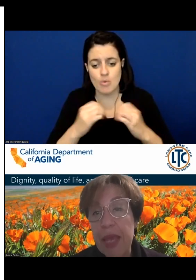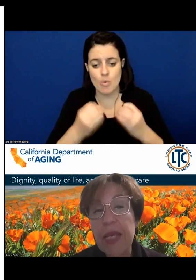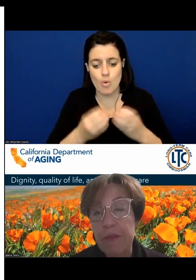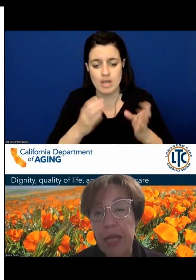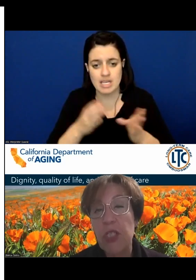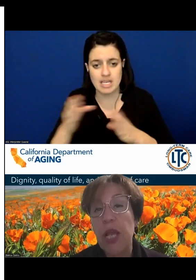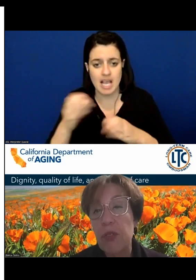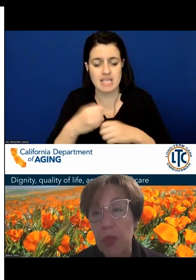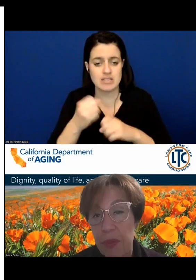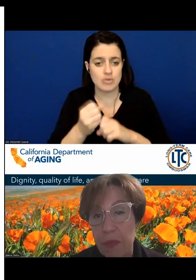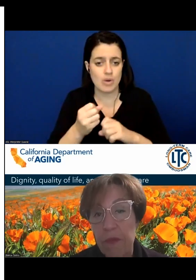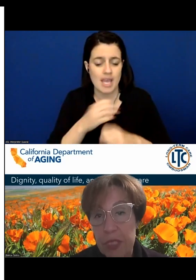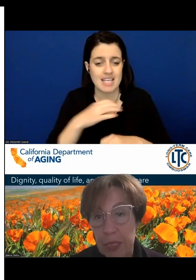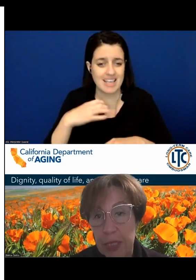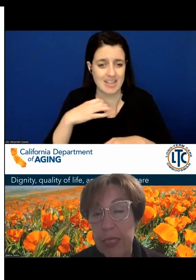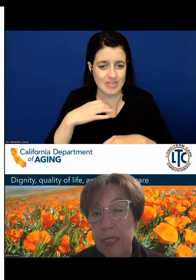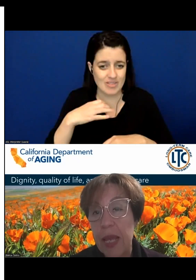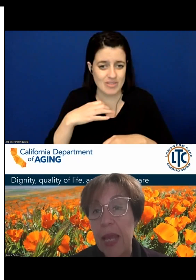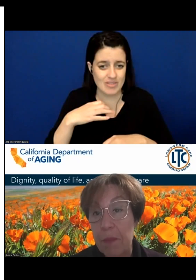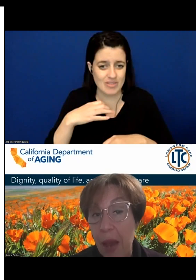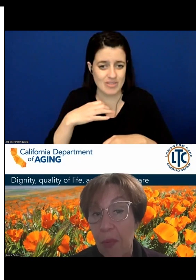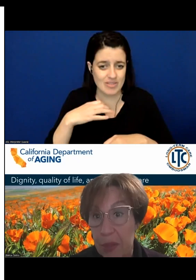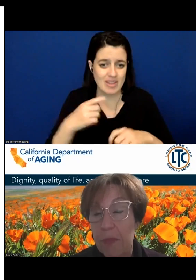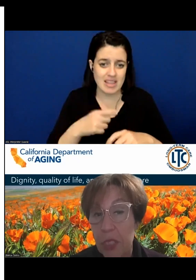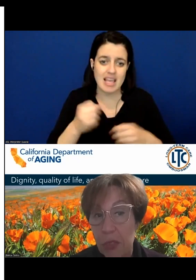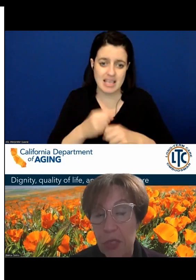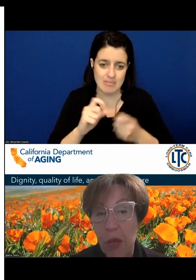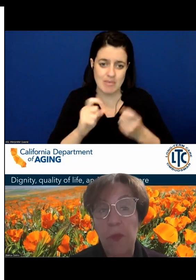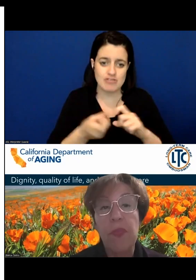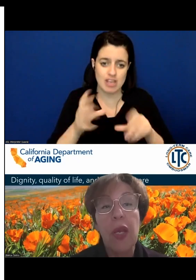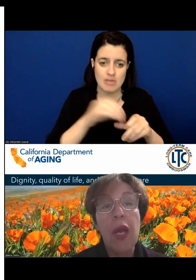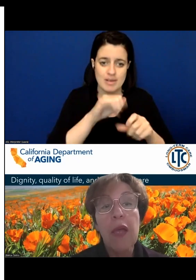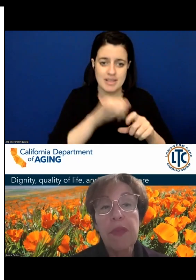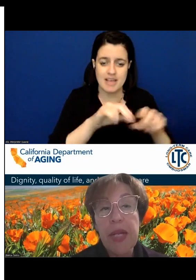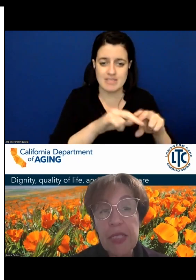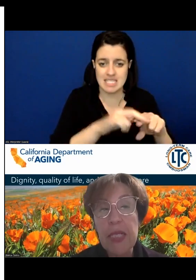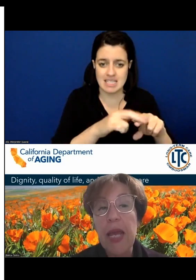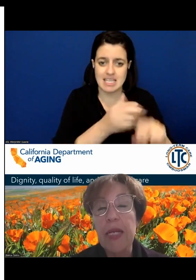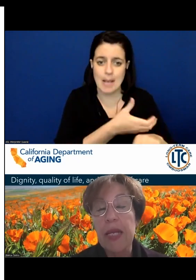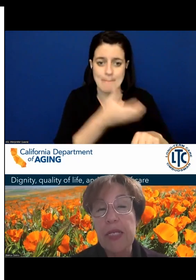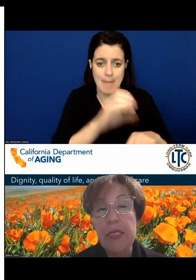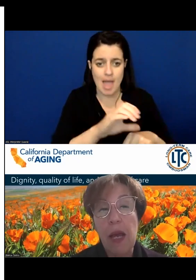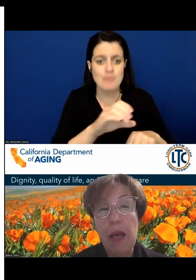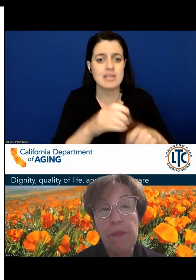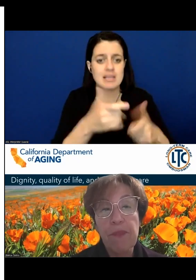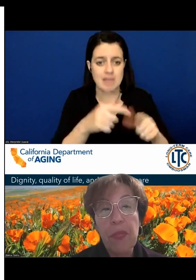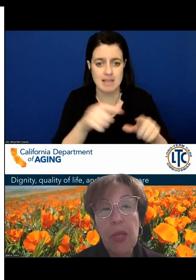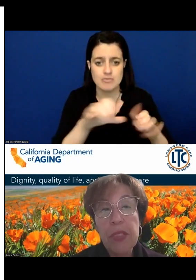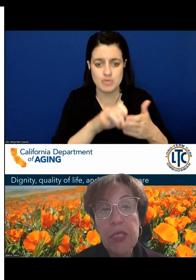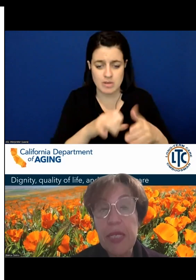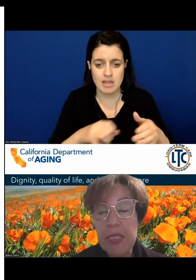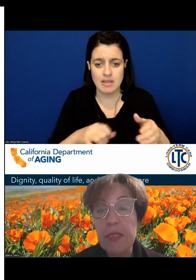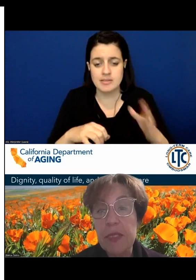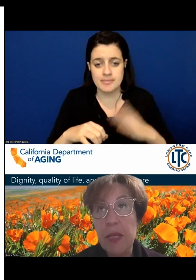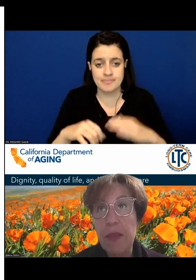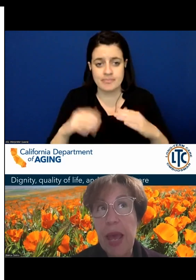that they can affect change within the facilities and empowering them to do so. The next slide is